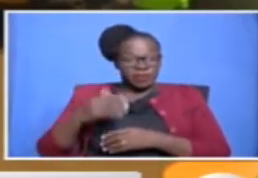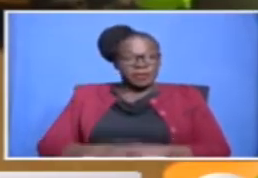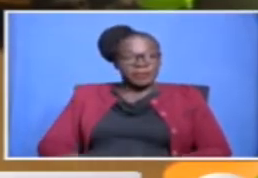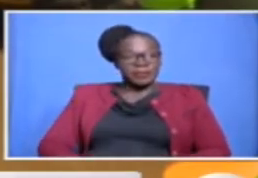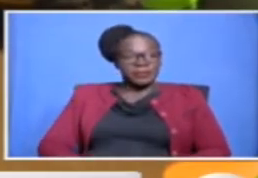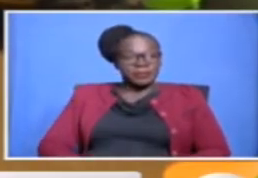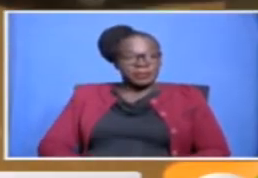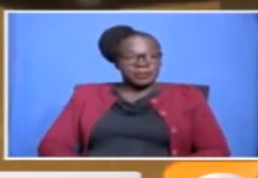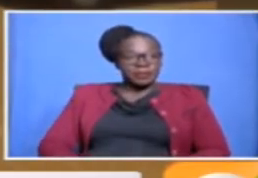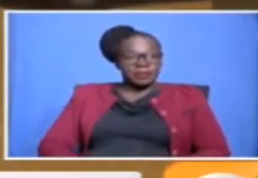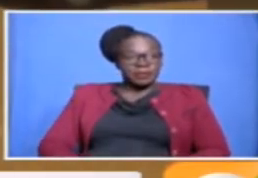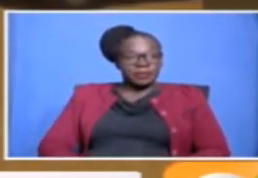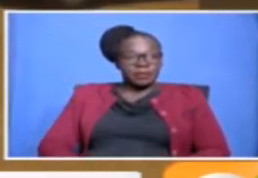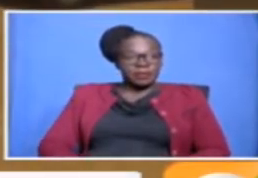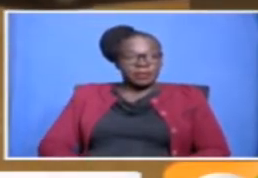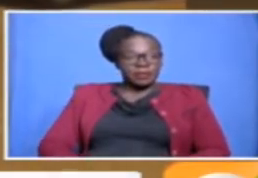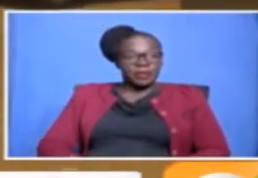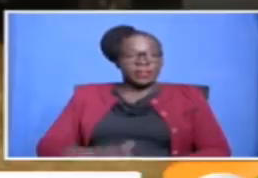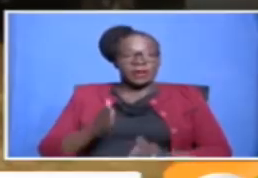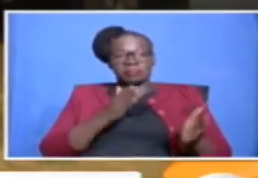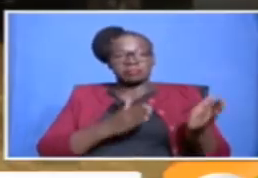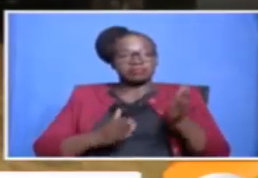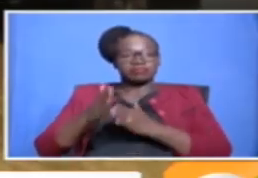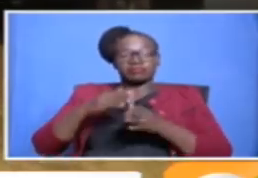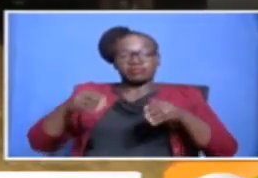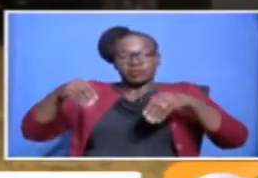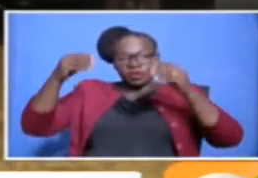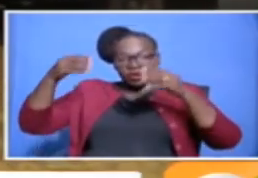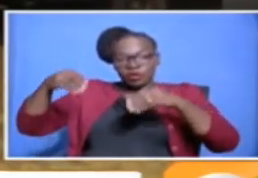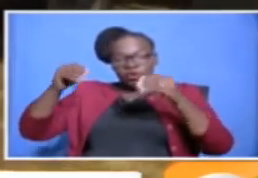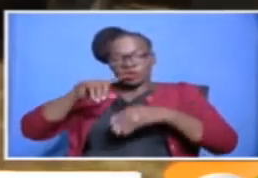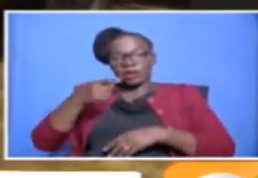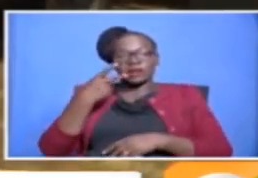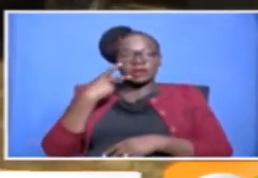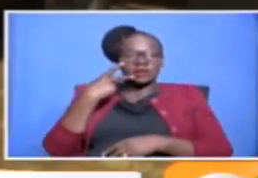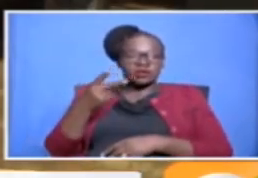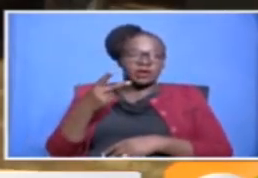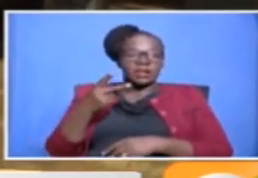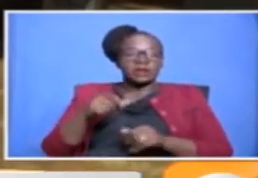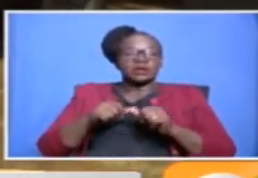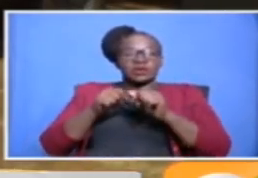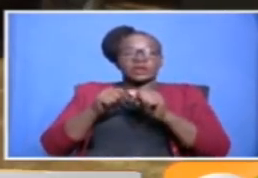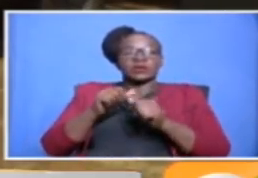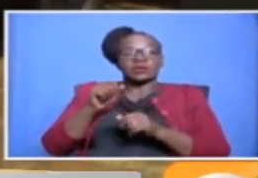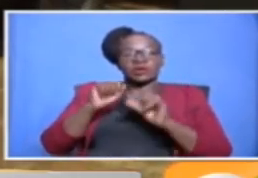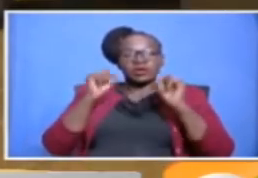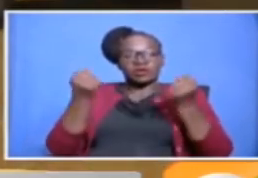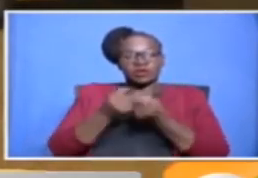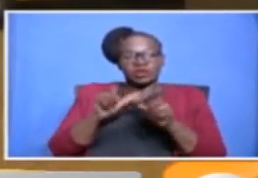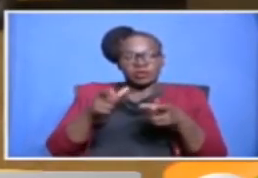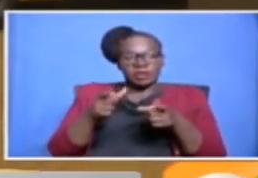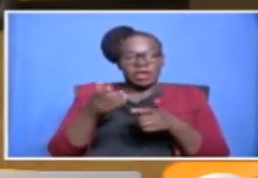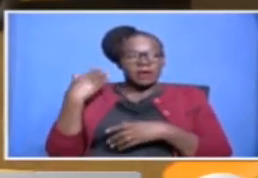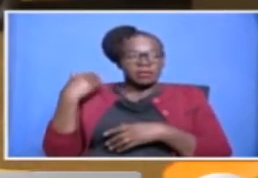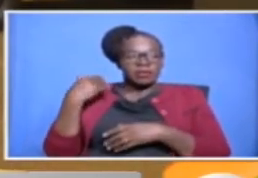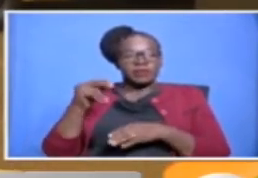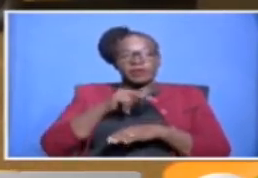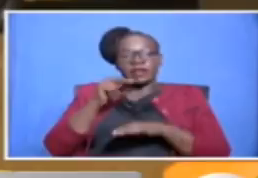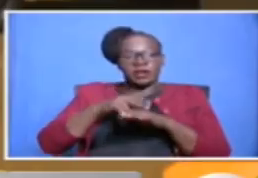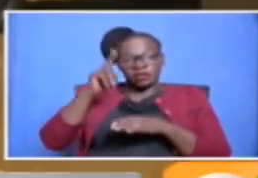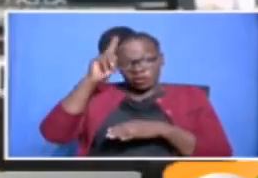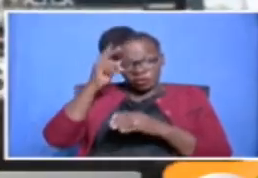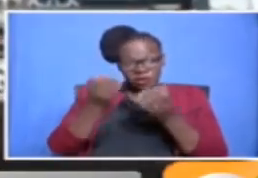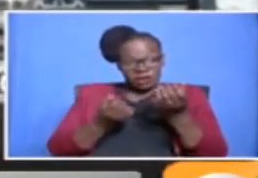The excitement around the planned auction of the 1,200 vehicles has been building on social media. The vehicles previously owned by the National Police